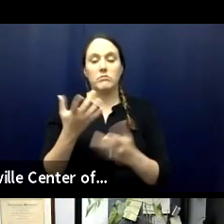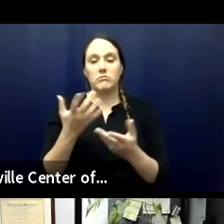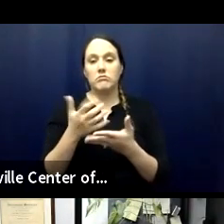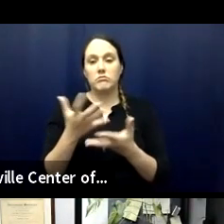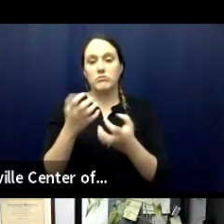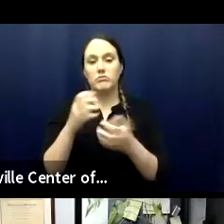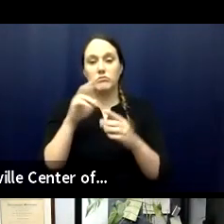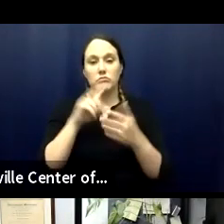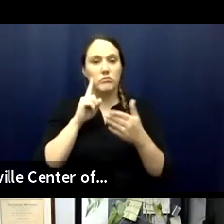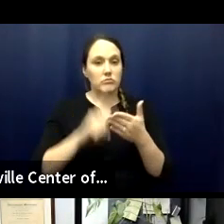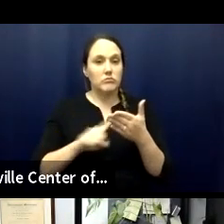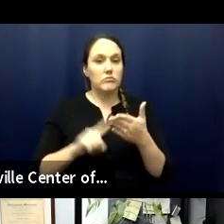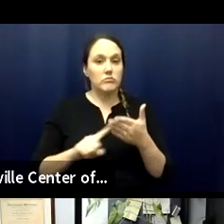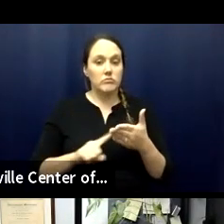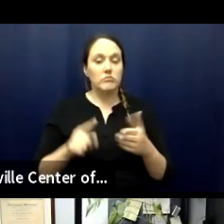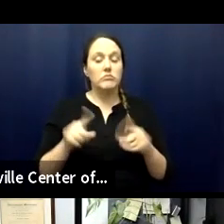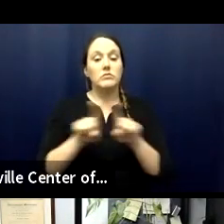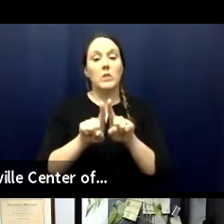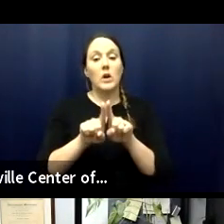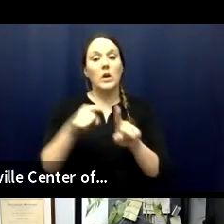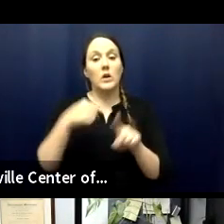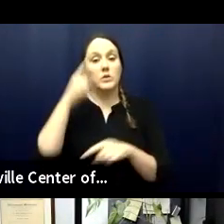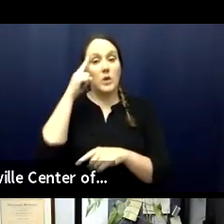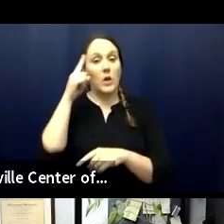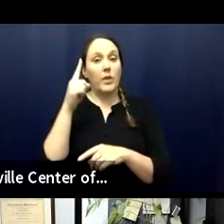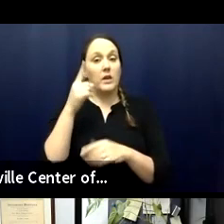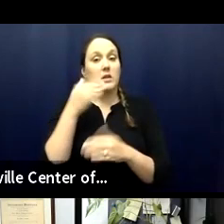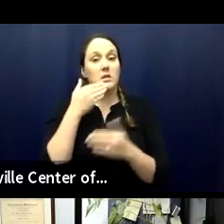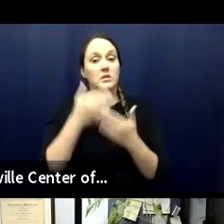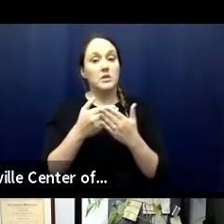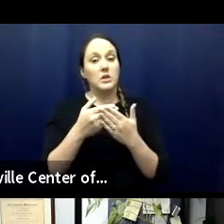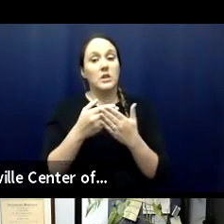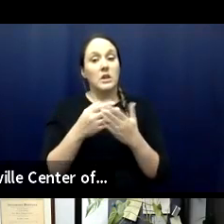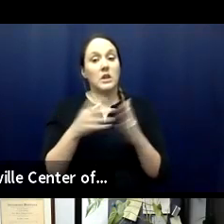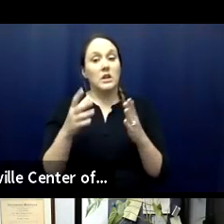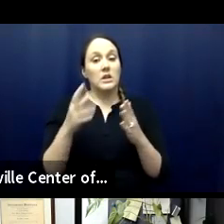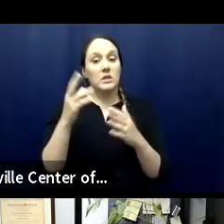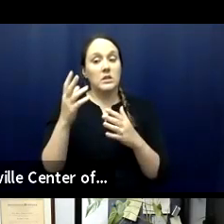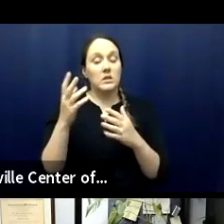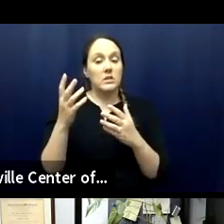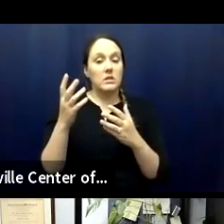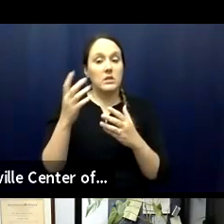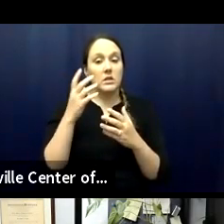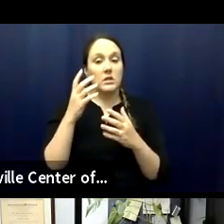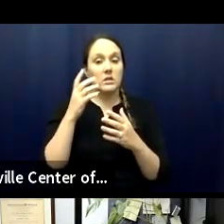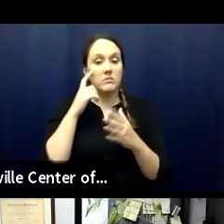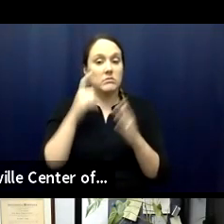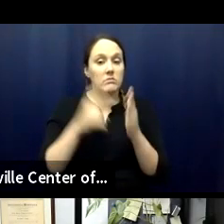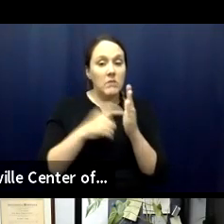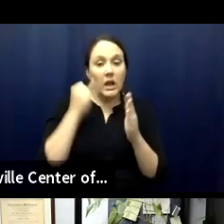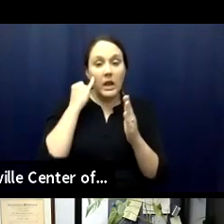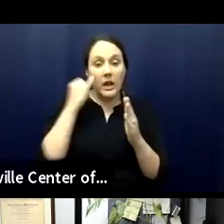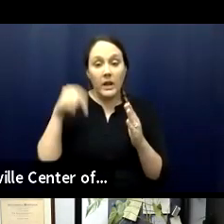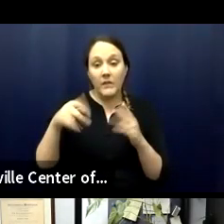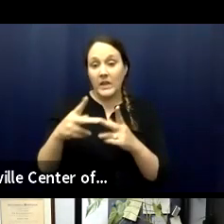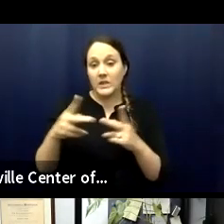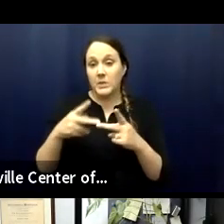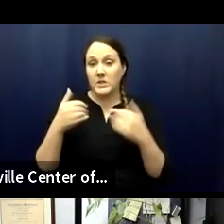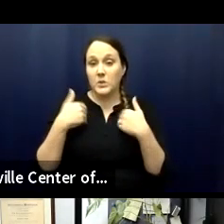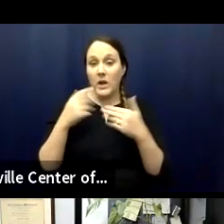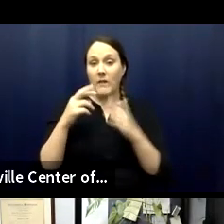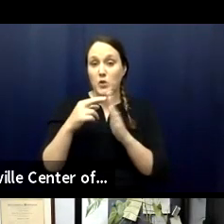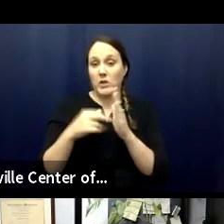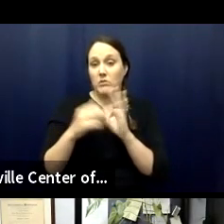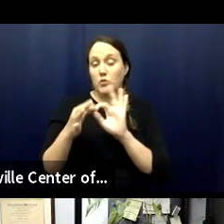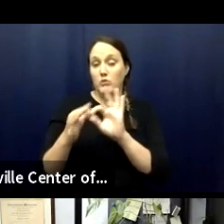could do that. But I do also think it's reasonable to find out if these are establishments that we have a regulatory